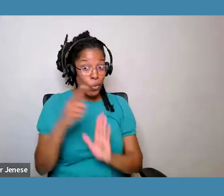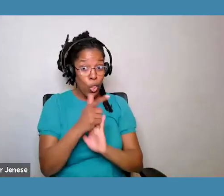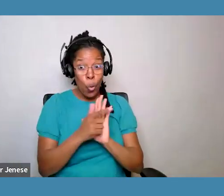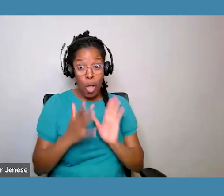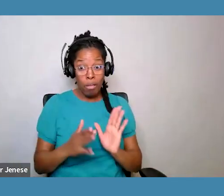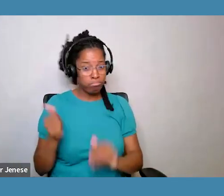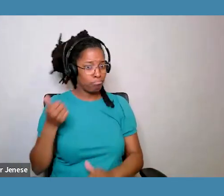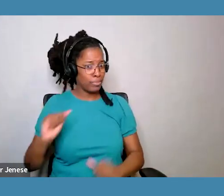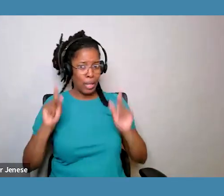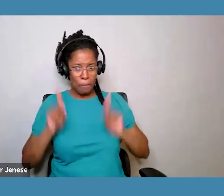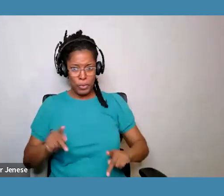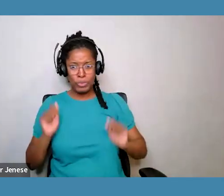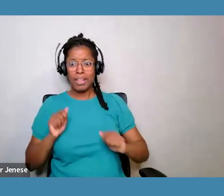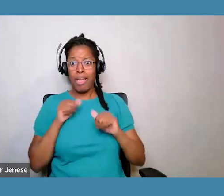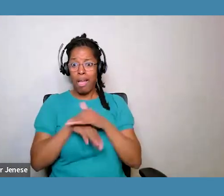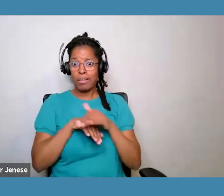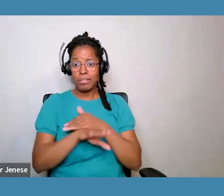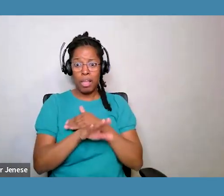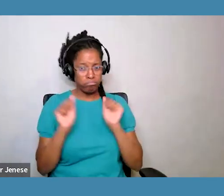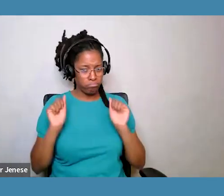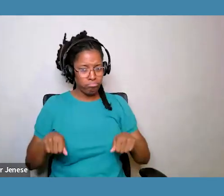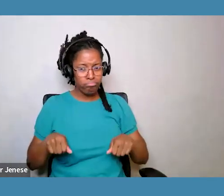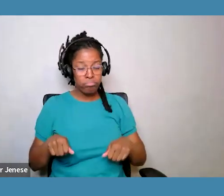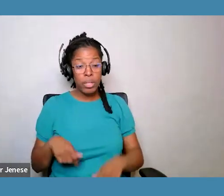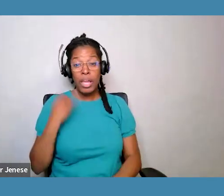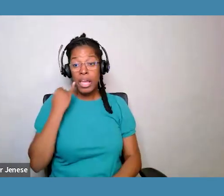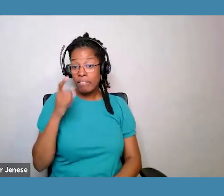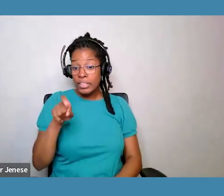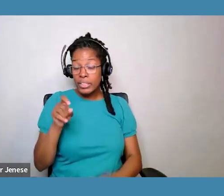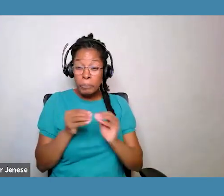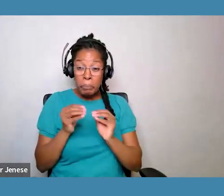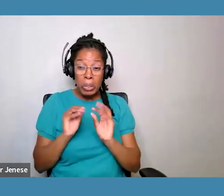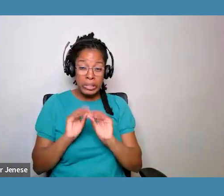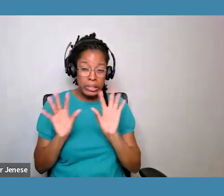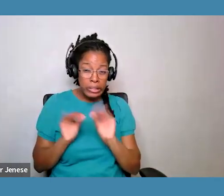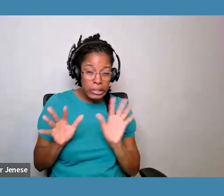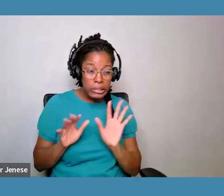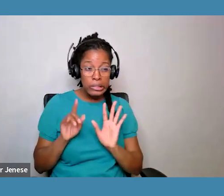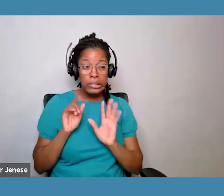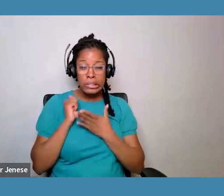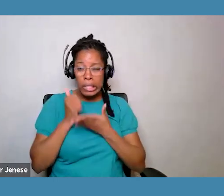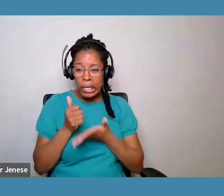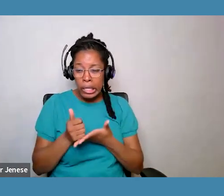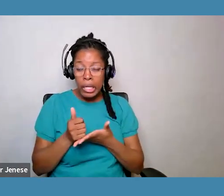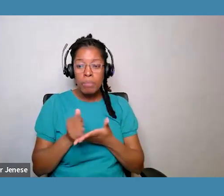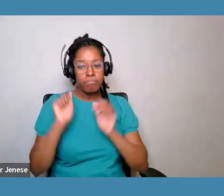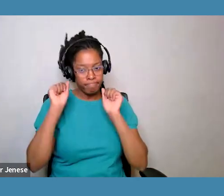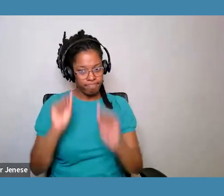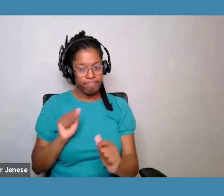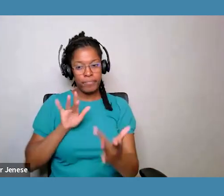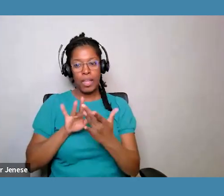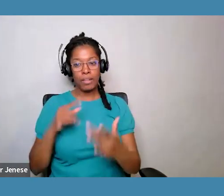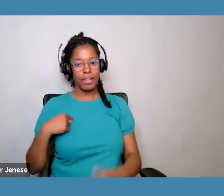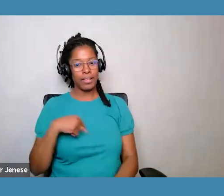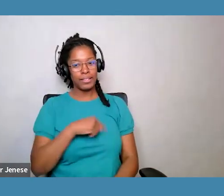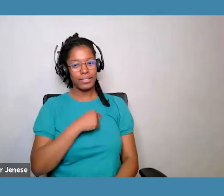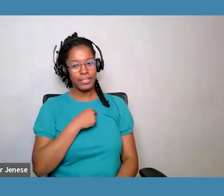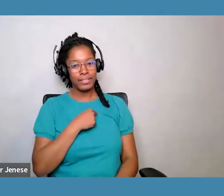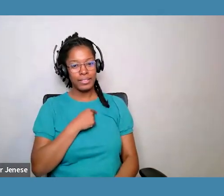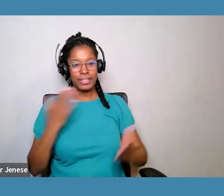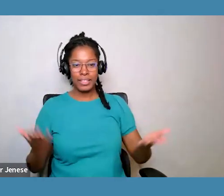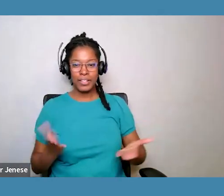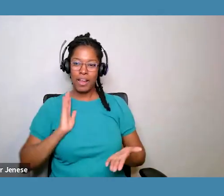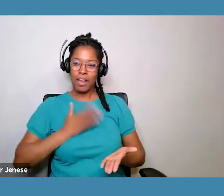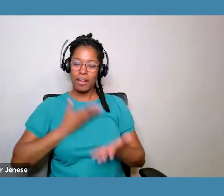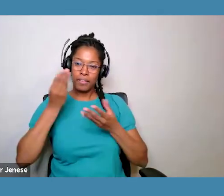them. And again, if you're needing more clarification or assistance, always feel free to contact us. And here's